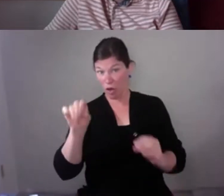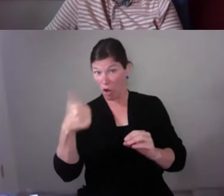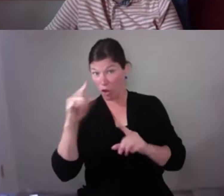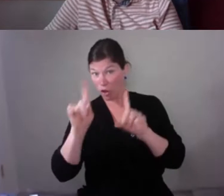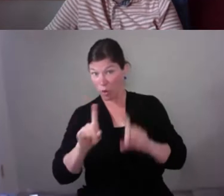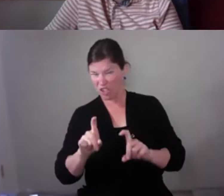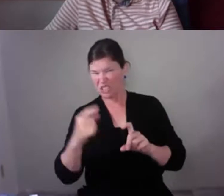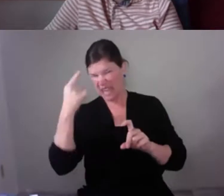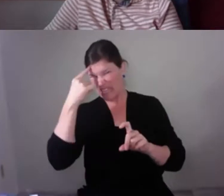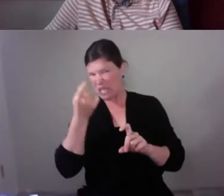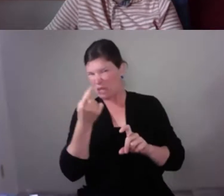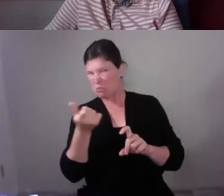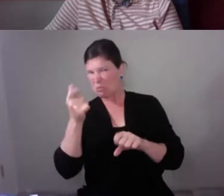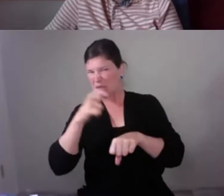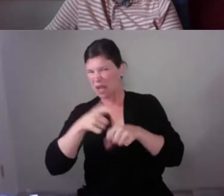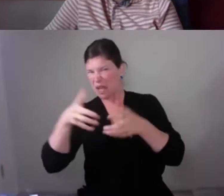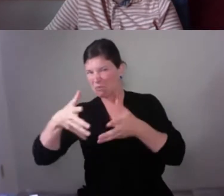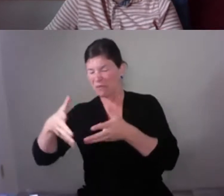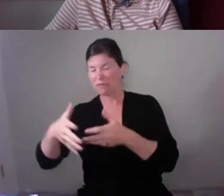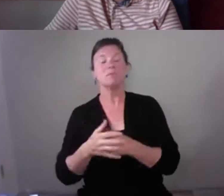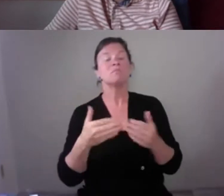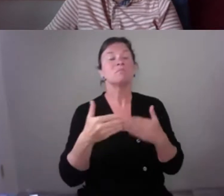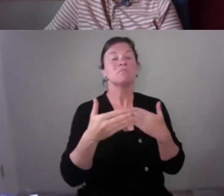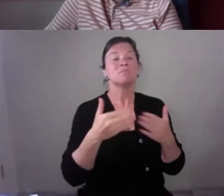let me get through these last 3 from the audience.